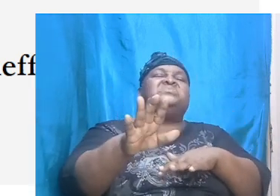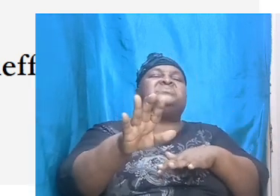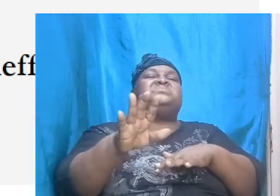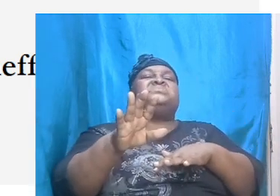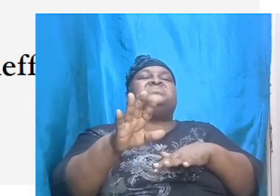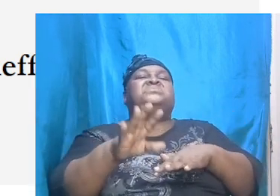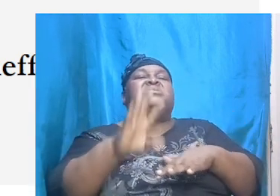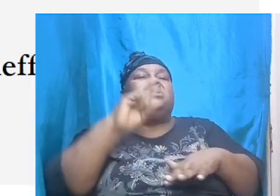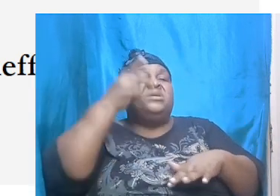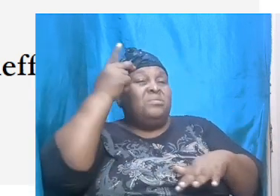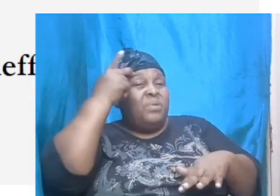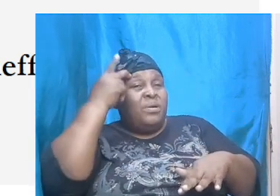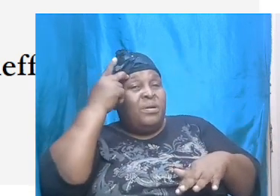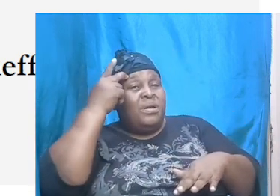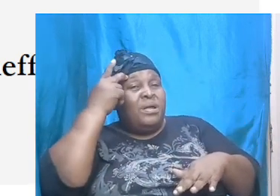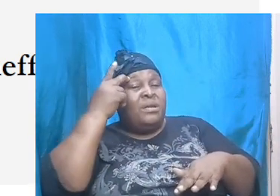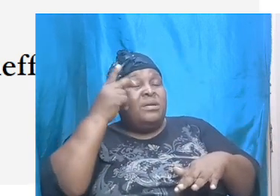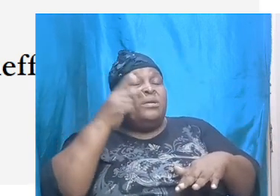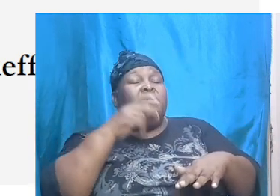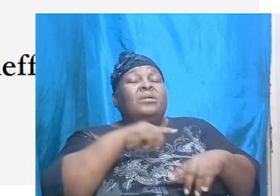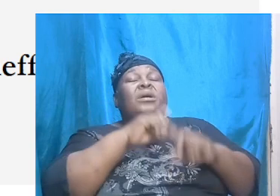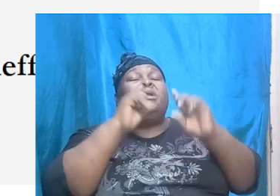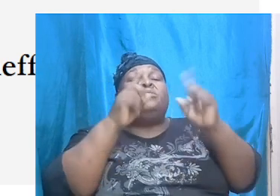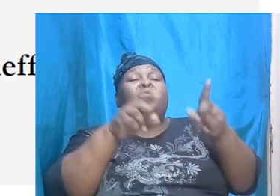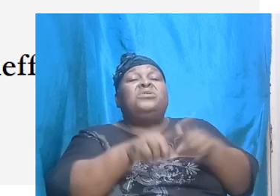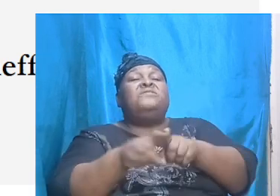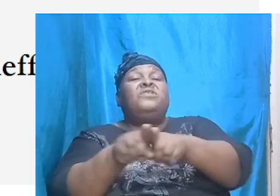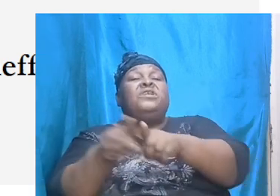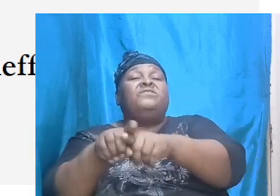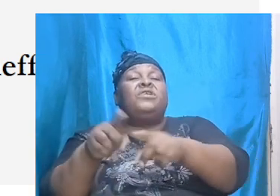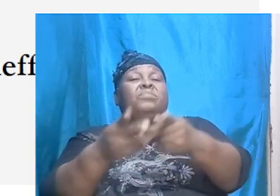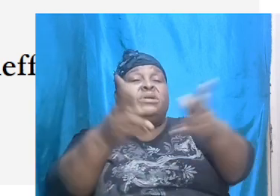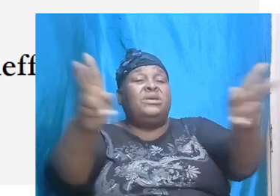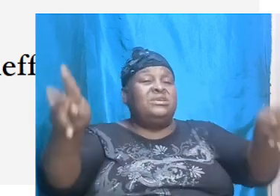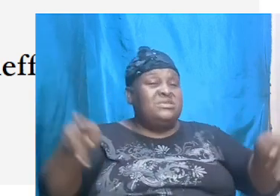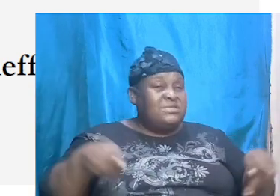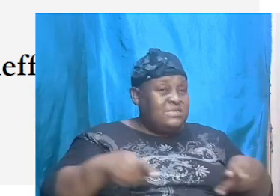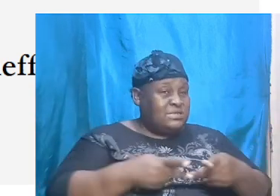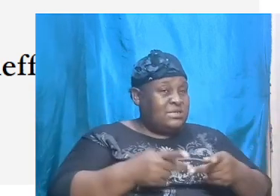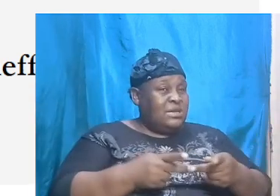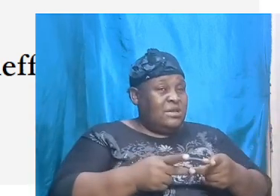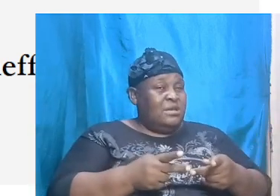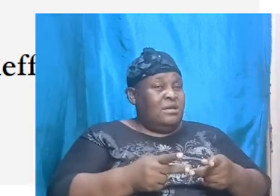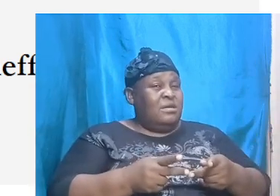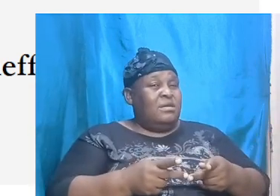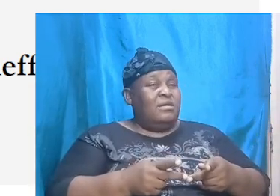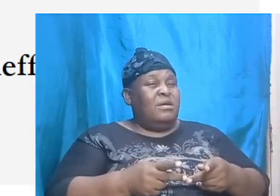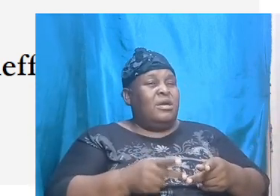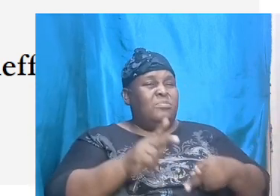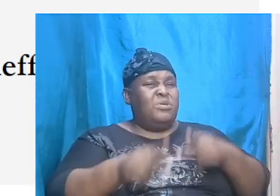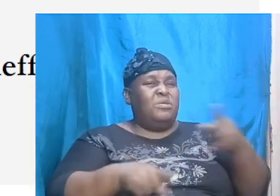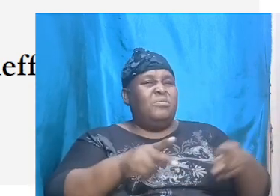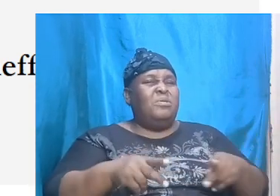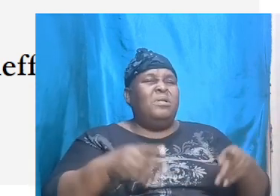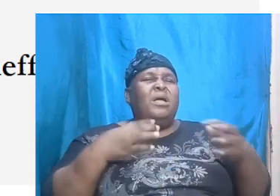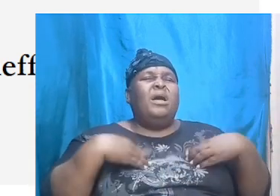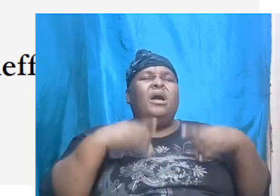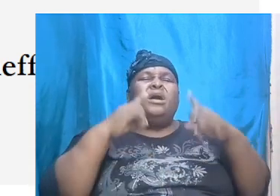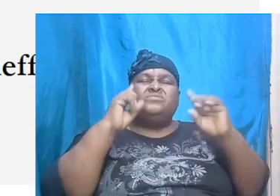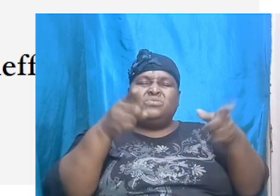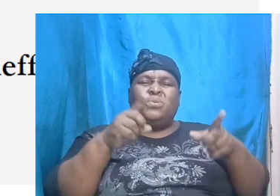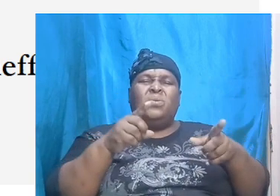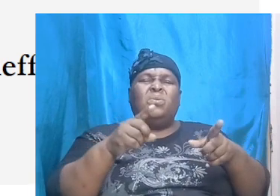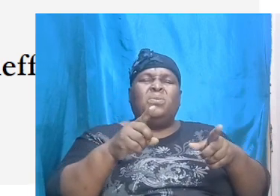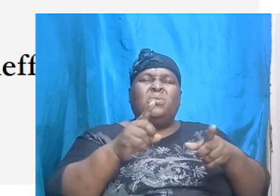Paul went here, and they went all over the place, and they went the gospel, and the disciples, with a persecution in Jerusalem, and people had to go down to Samaria, and the issues